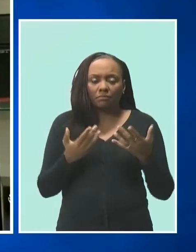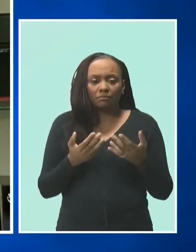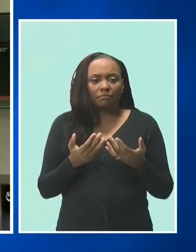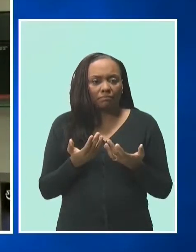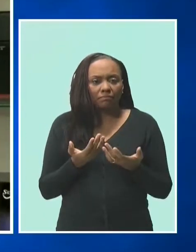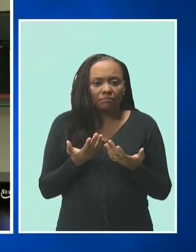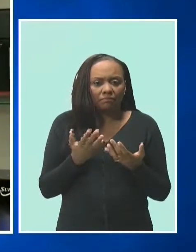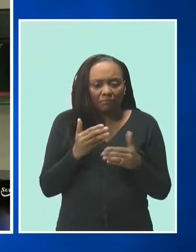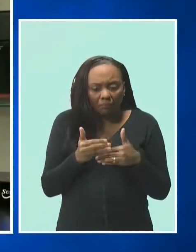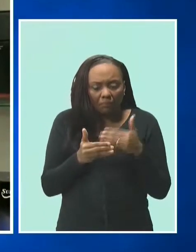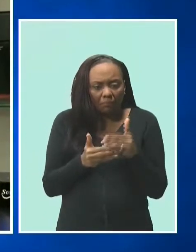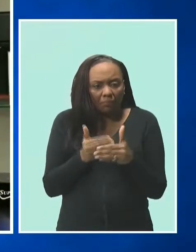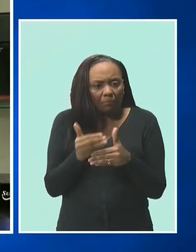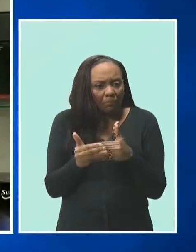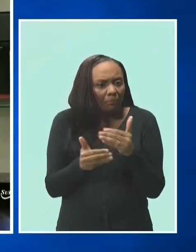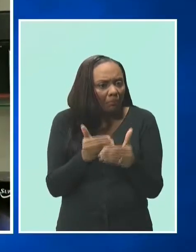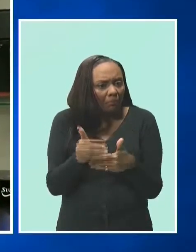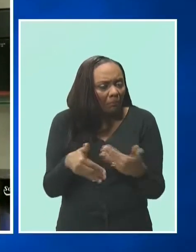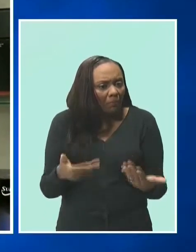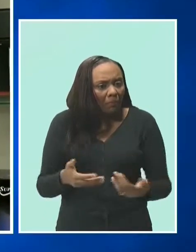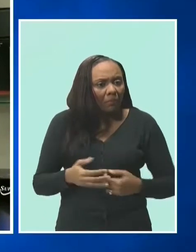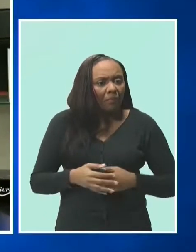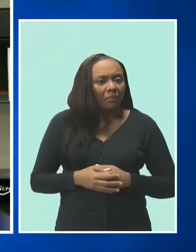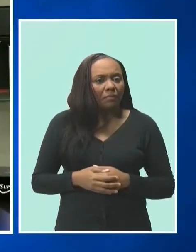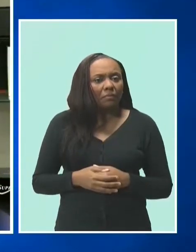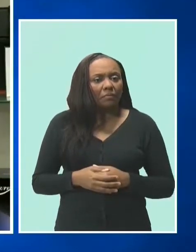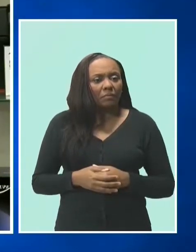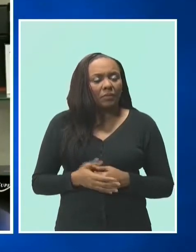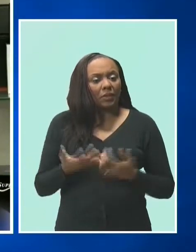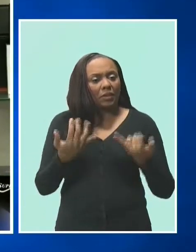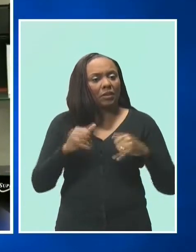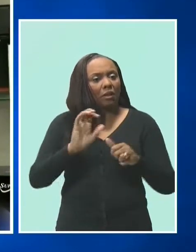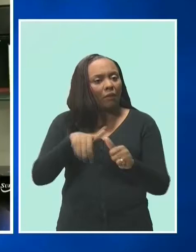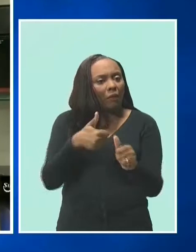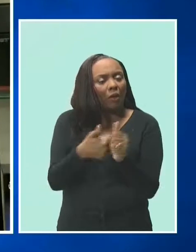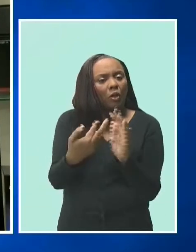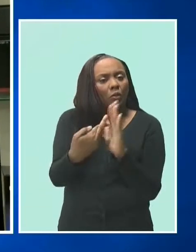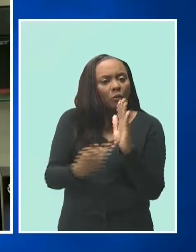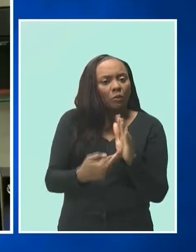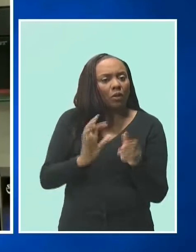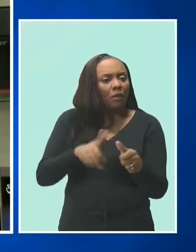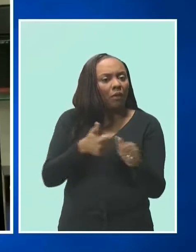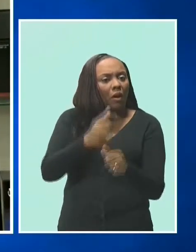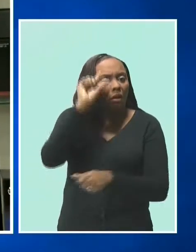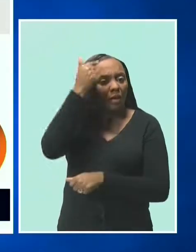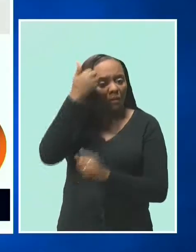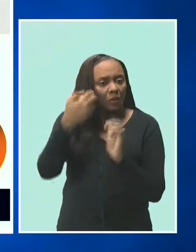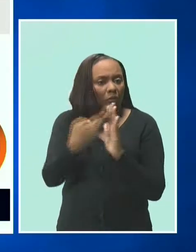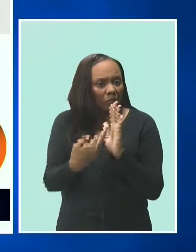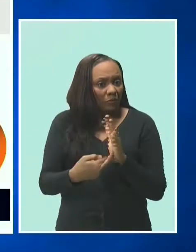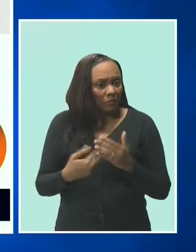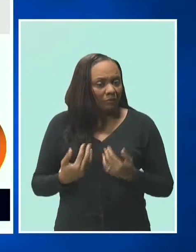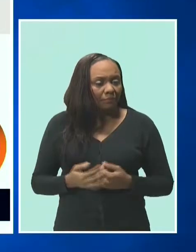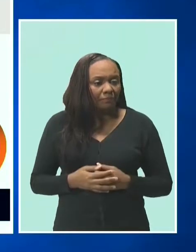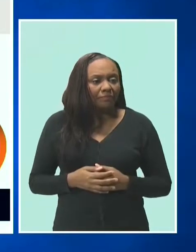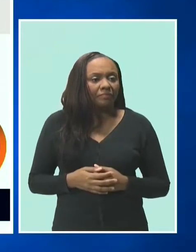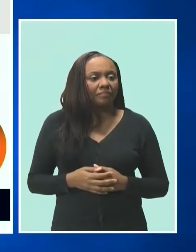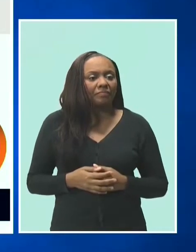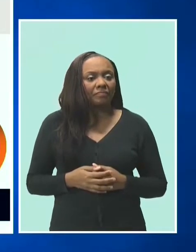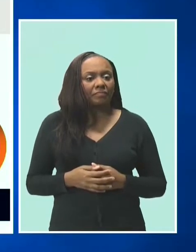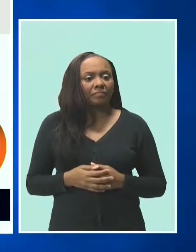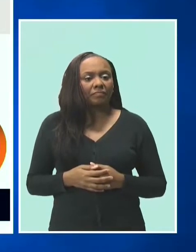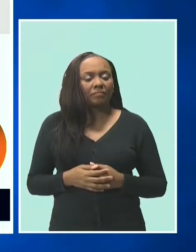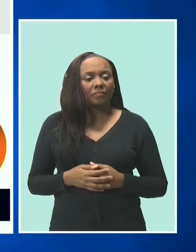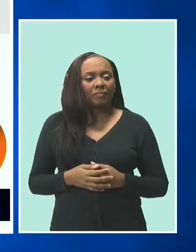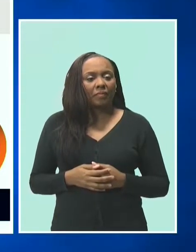have to start somewhere and following the protocol of the government's directives. Well, Lisa, one